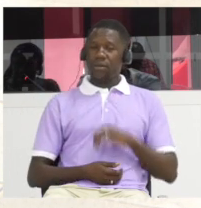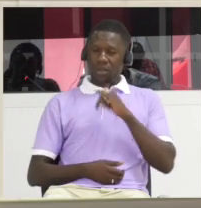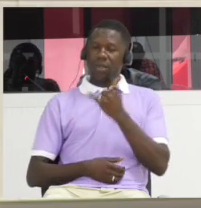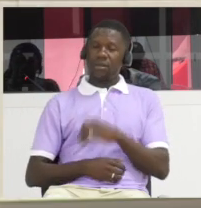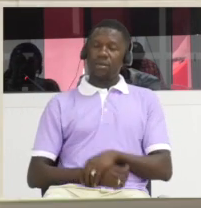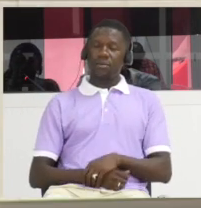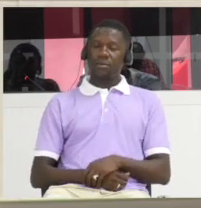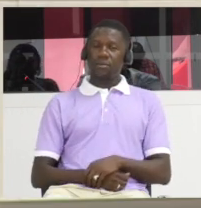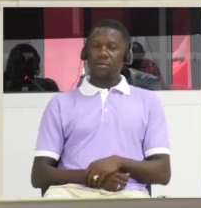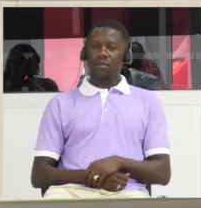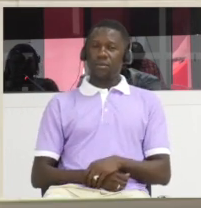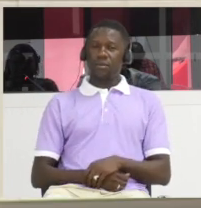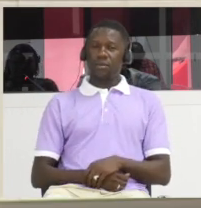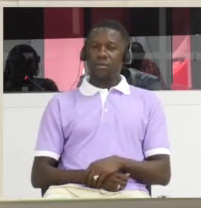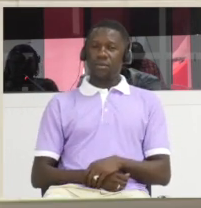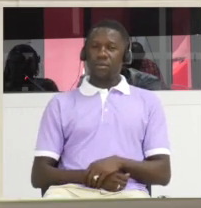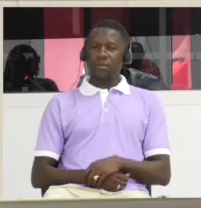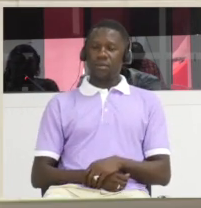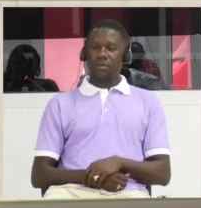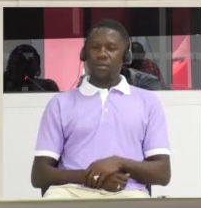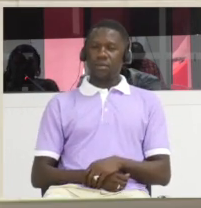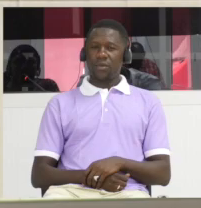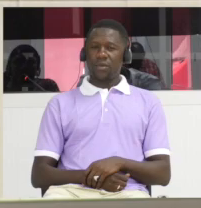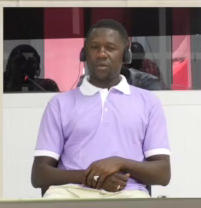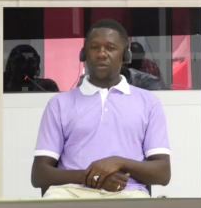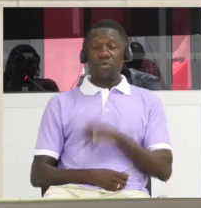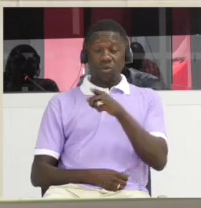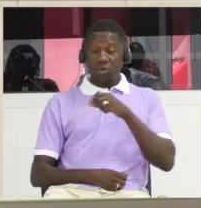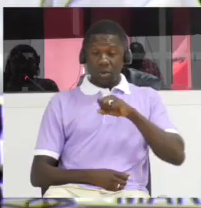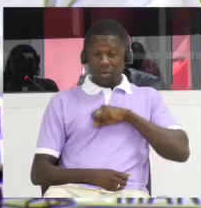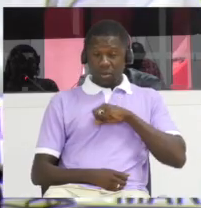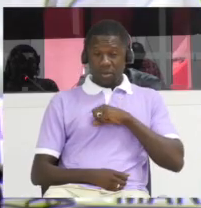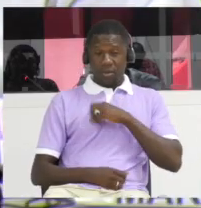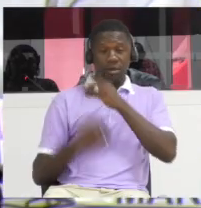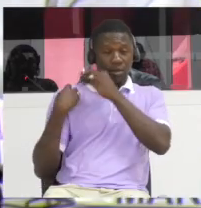So as the main person responsible for policy